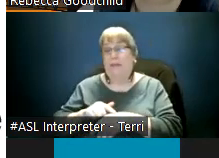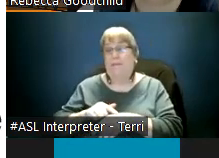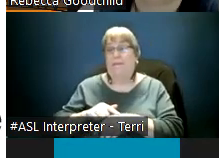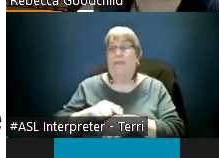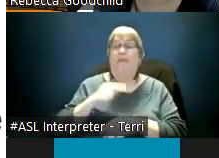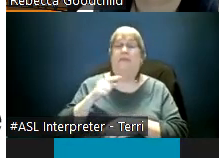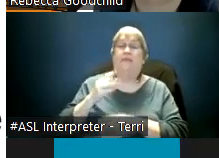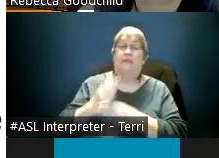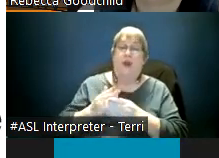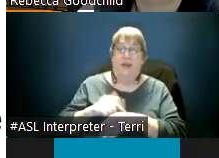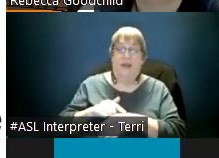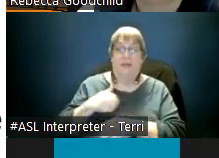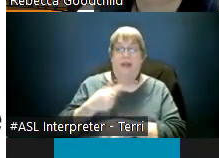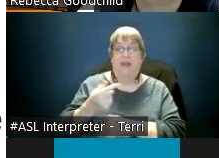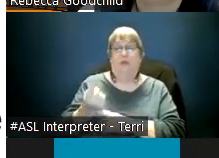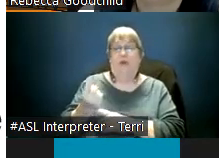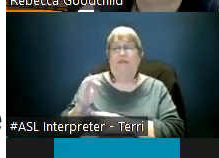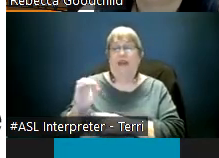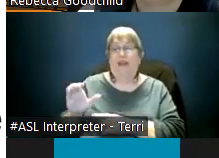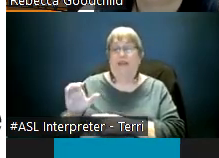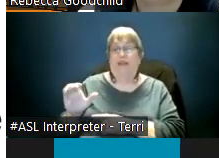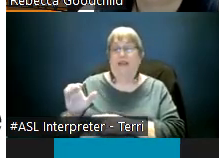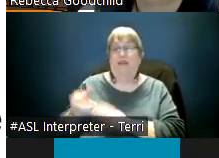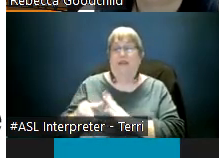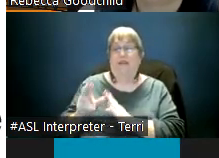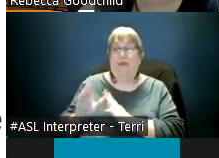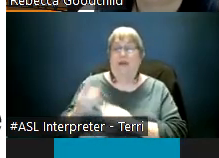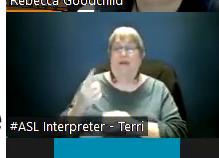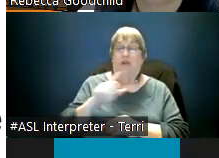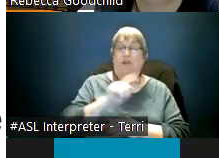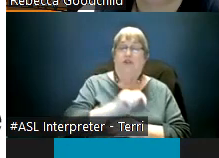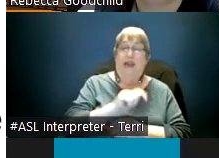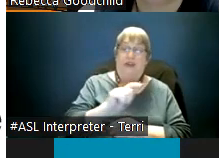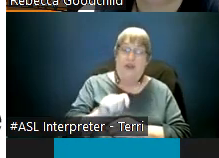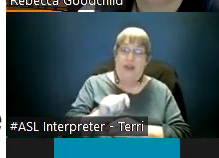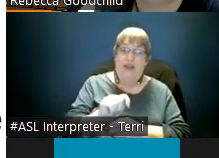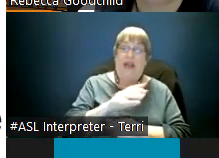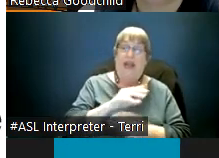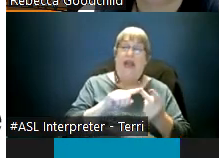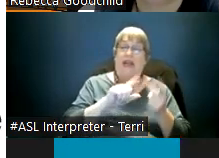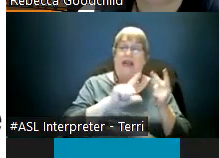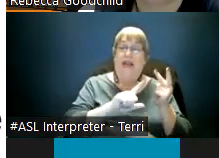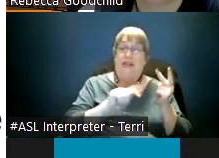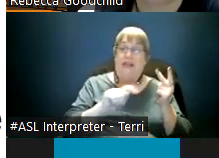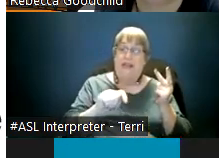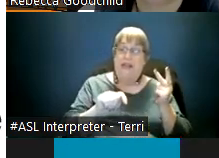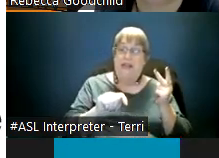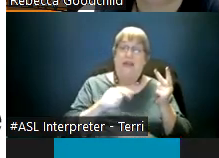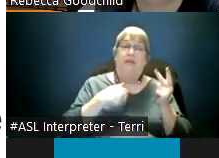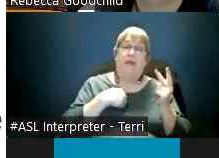reviewer. You have two faculty reviewers in tenure track and LTT reviews. Okay, thank you for